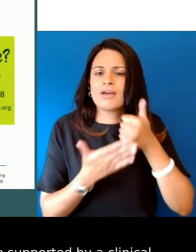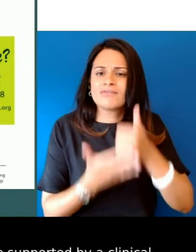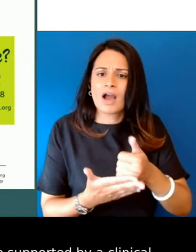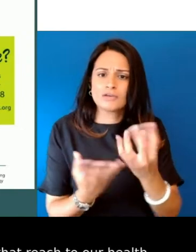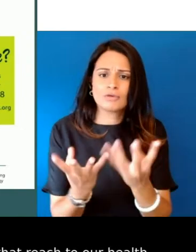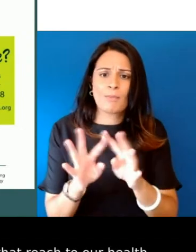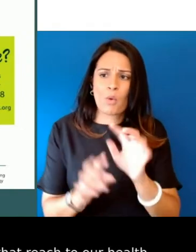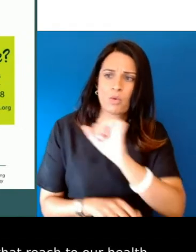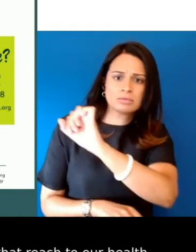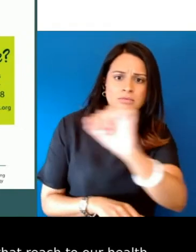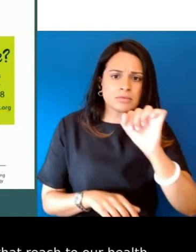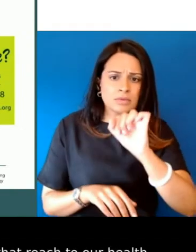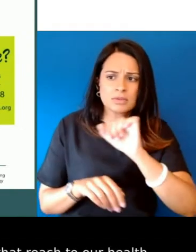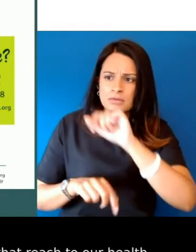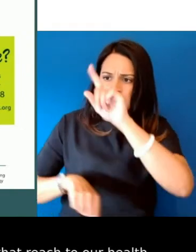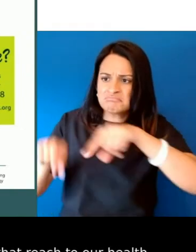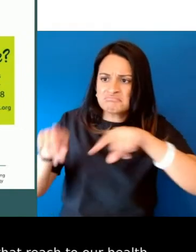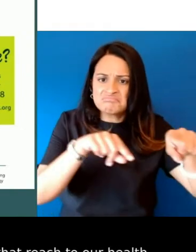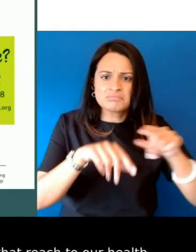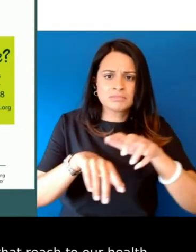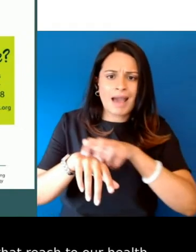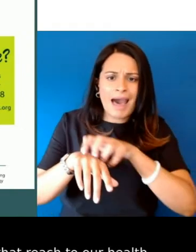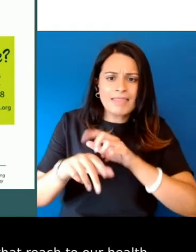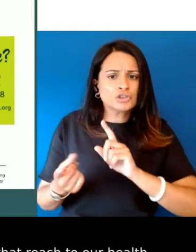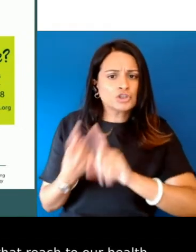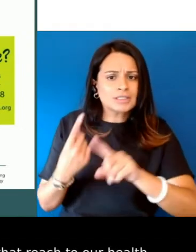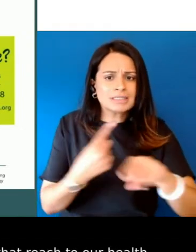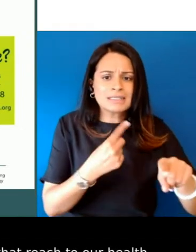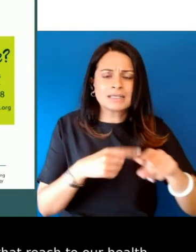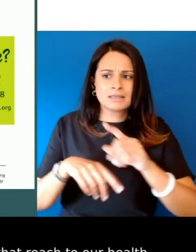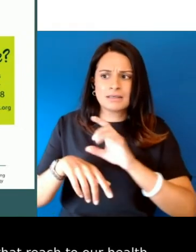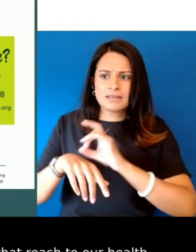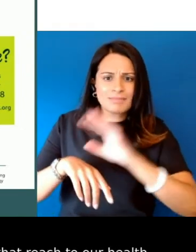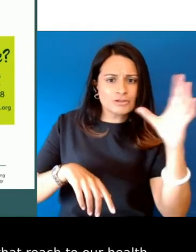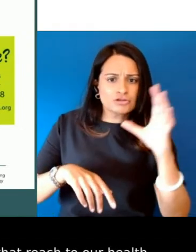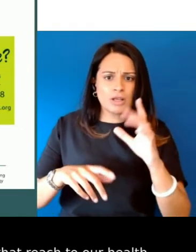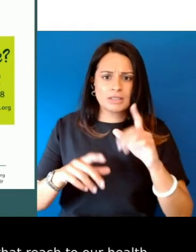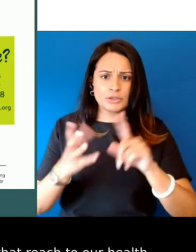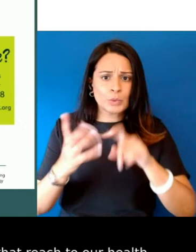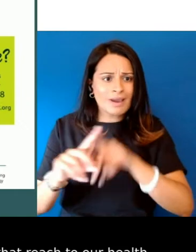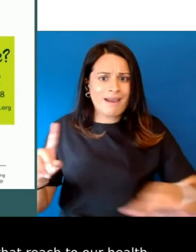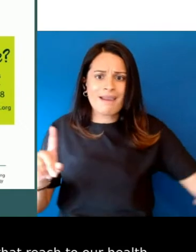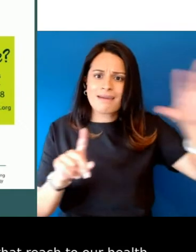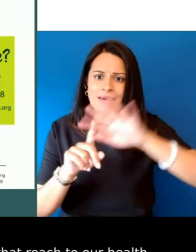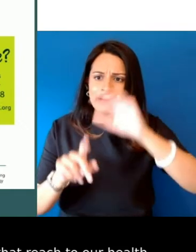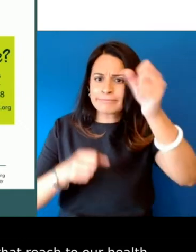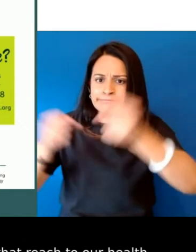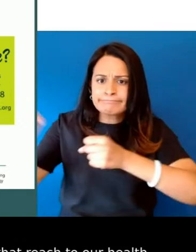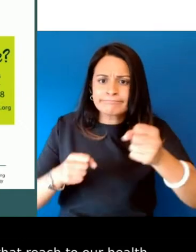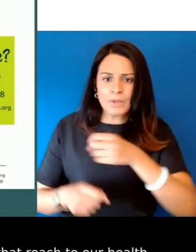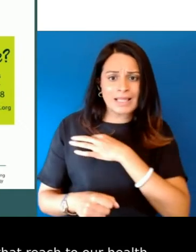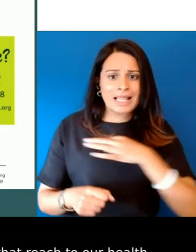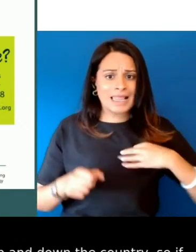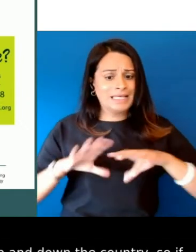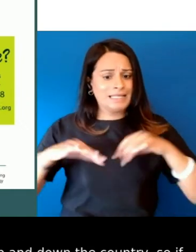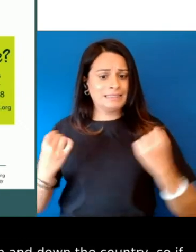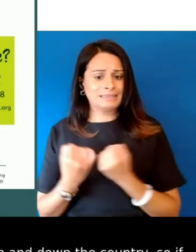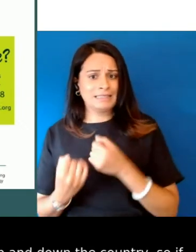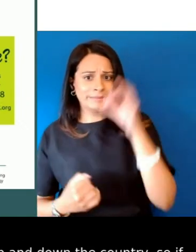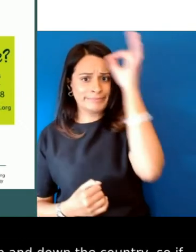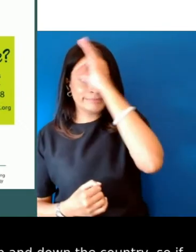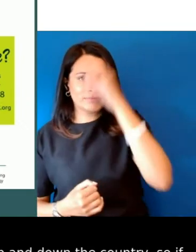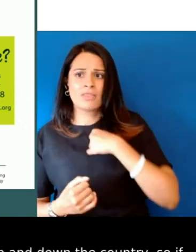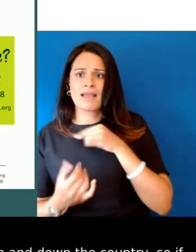broad range of allergy specialists up and down the country so if the clinical team don't know the answer to the question we know somebody who